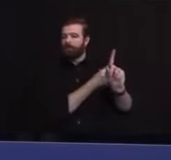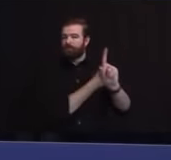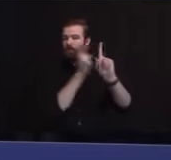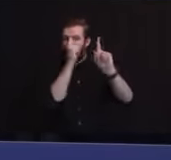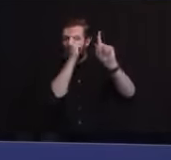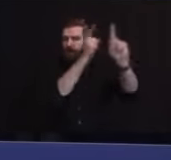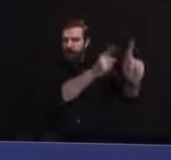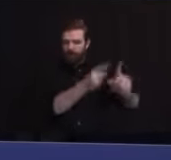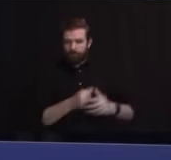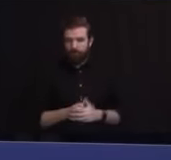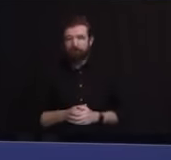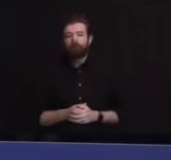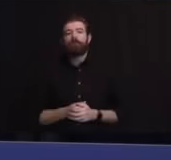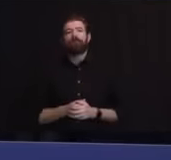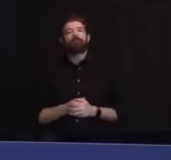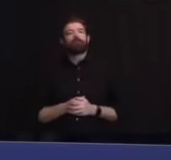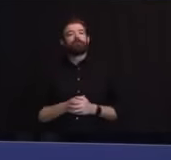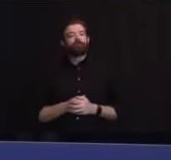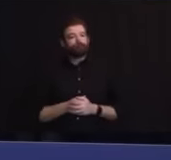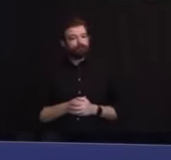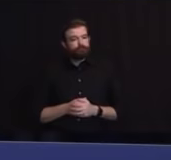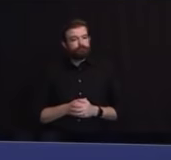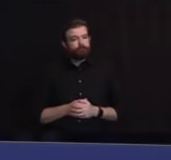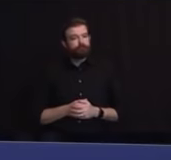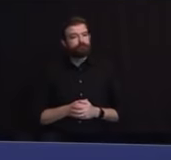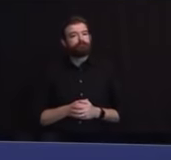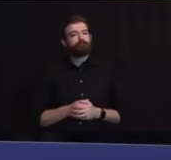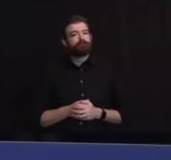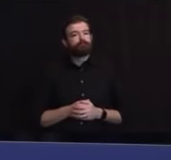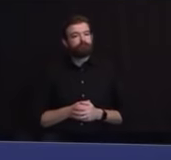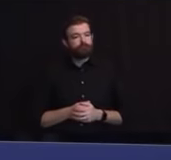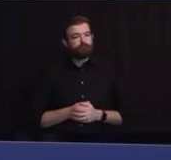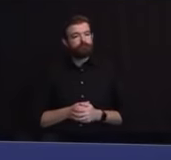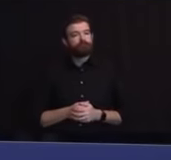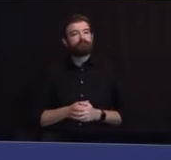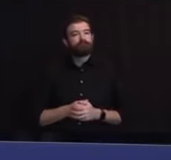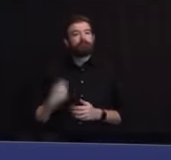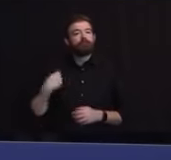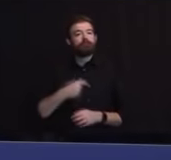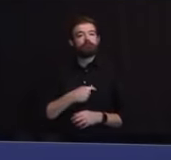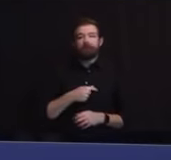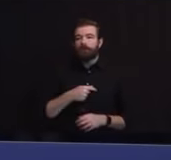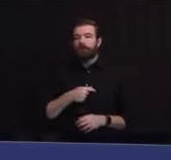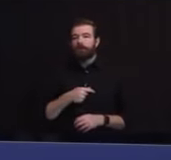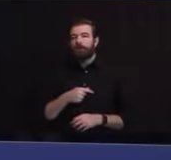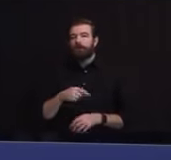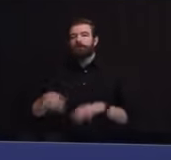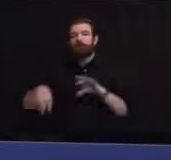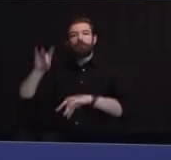Jersey residents out of state and have added that number to our dashboard today.